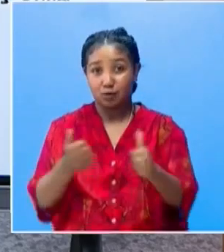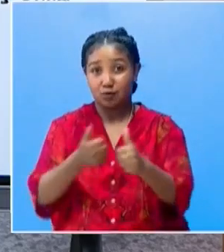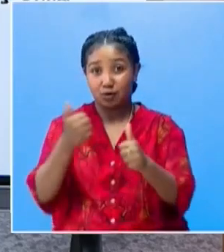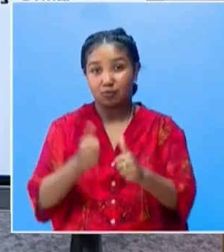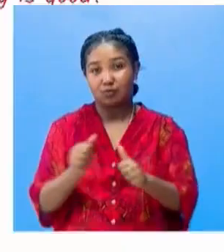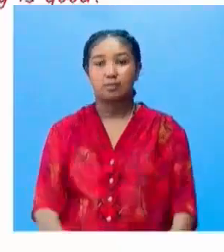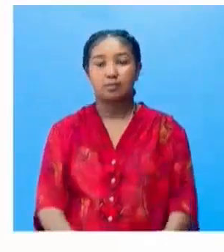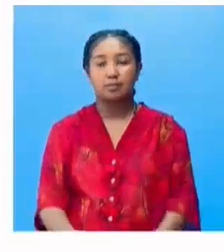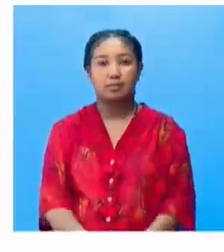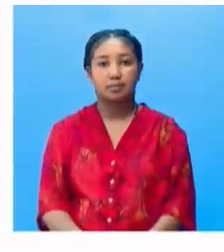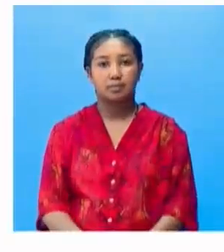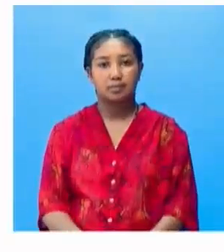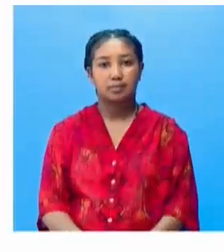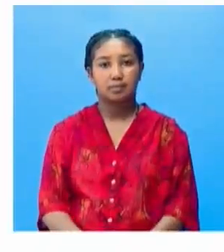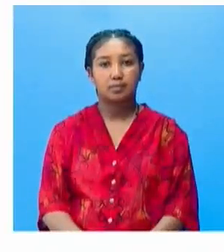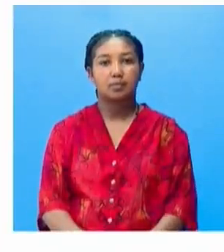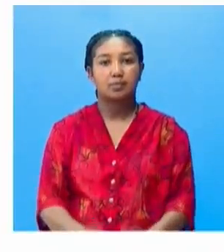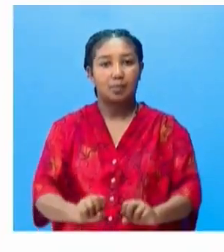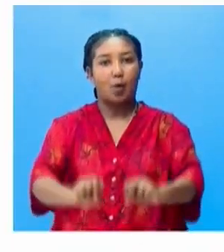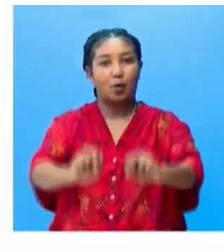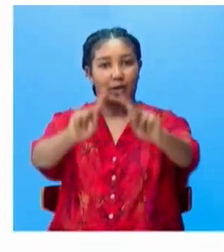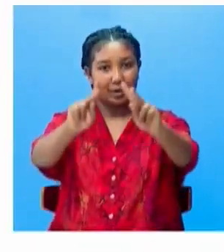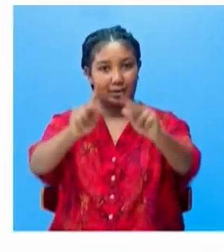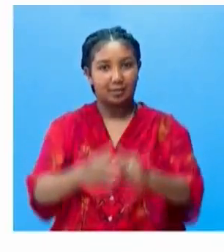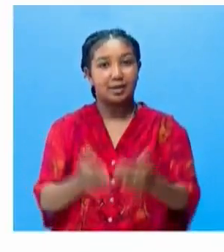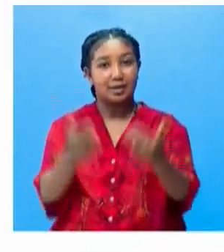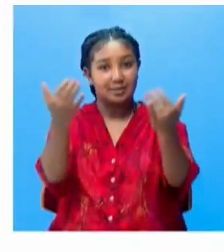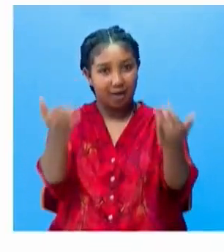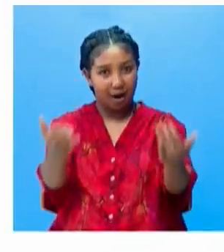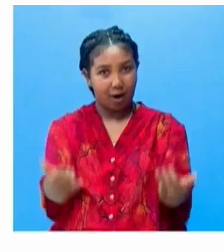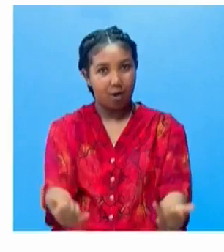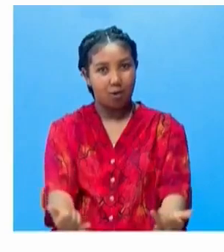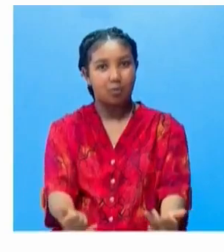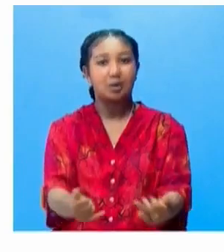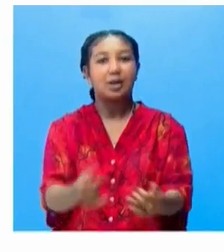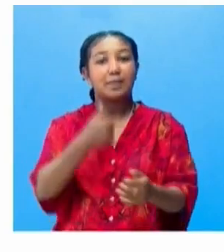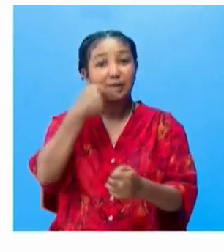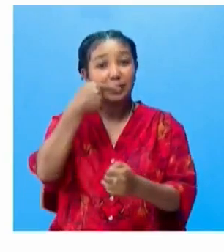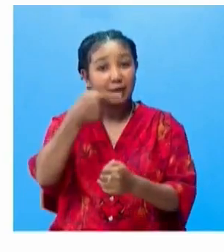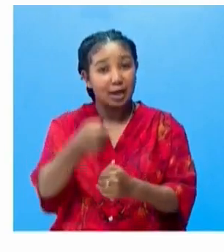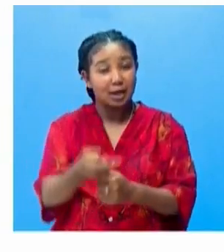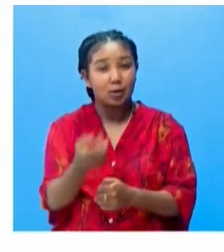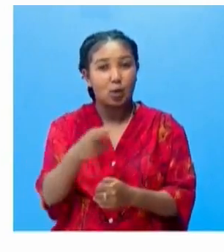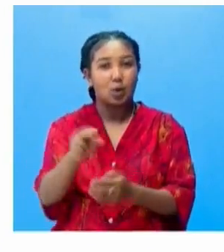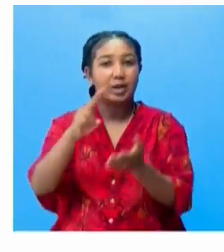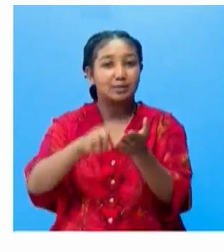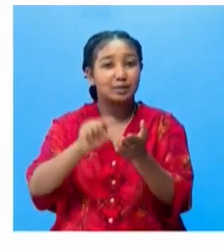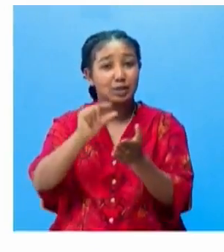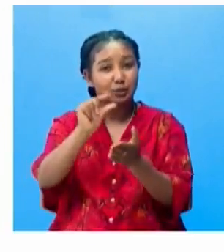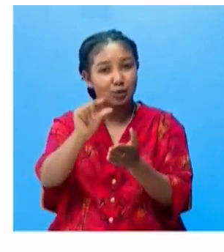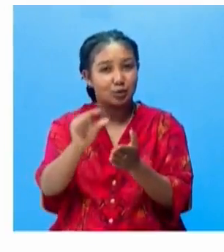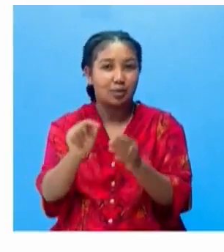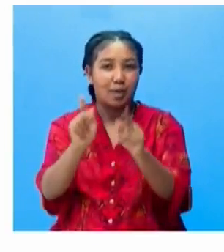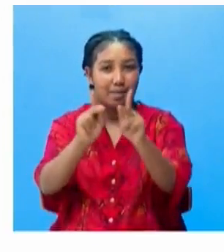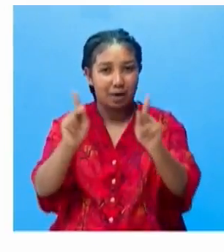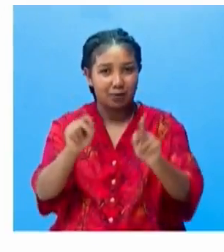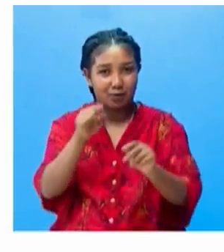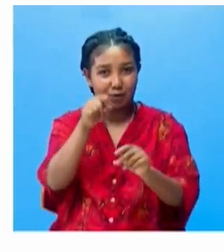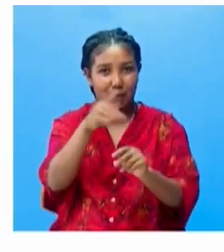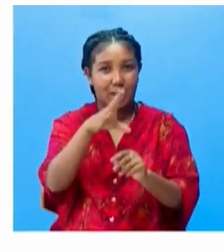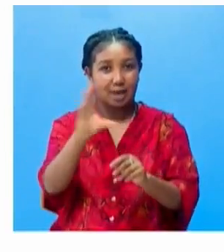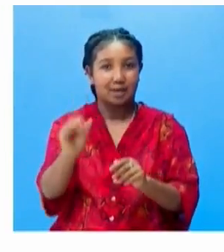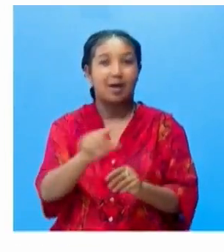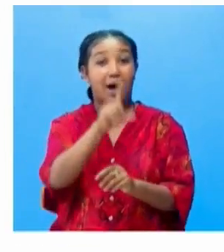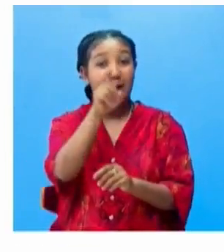the paragraph. Okay. Now, let me tell you, or let me read some short paragraph for you, and then I